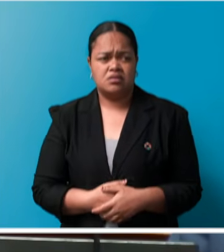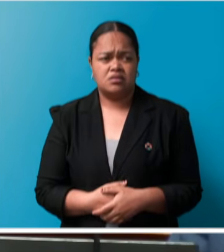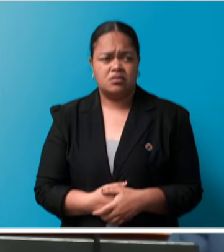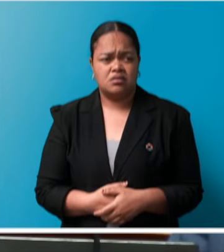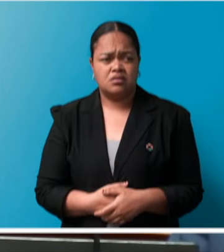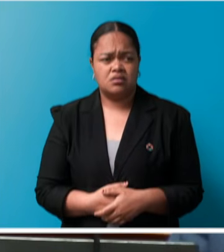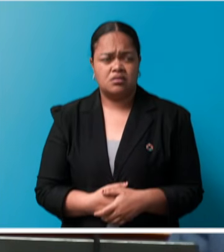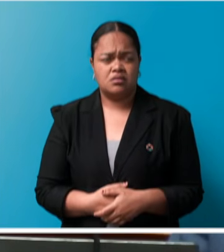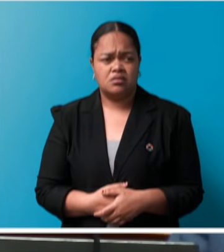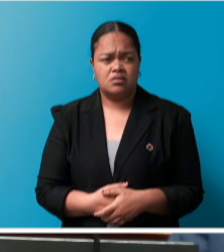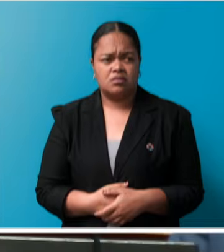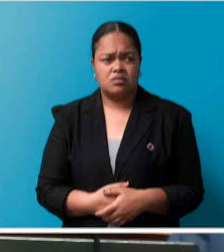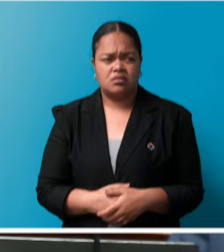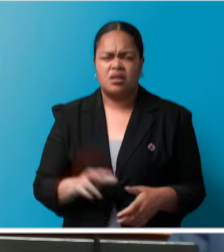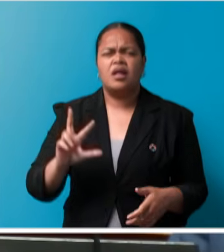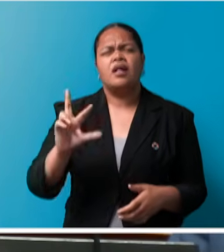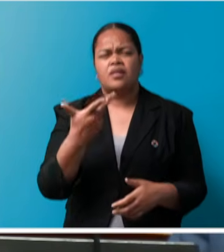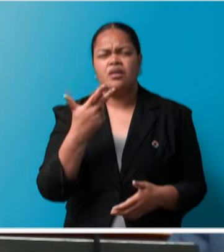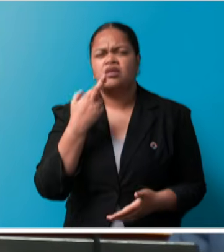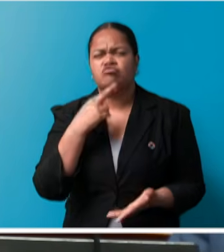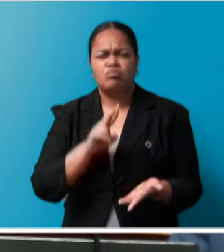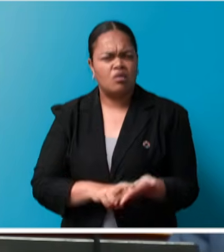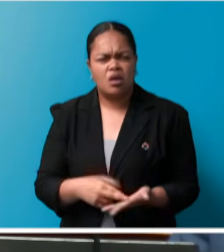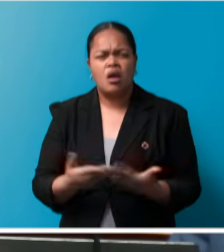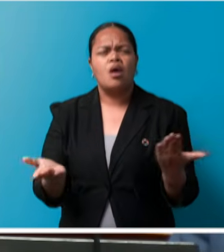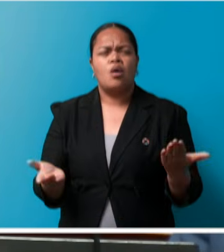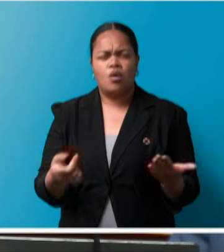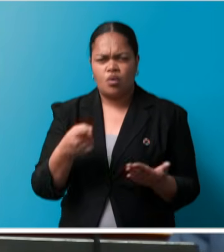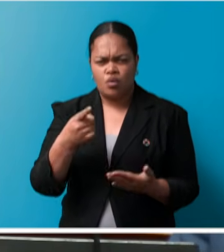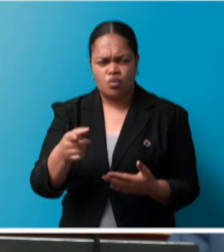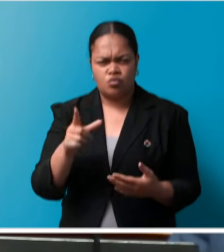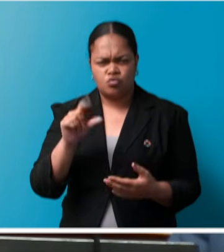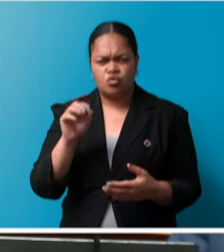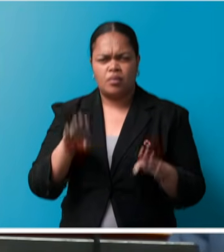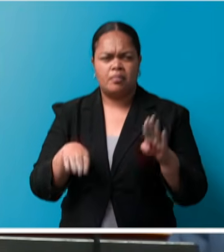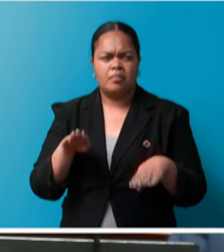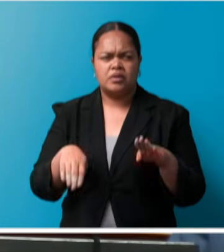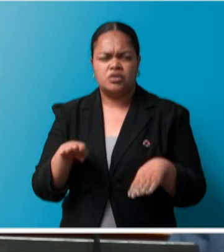reading the 8-year report. How do you run a balance sheet of a company?